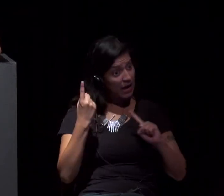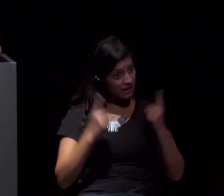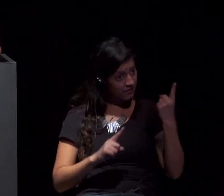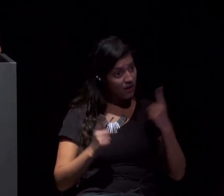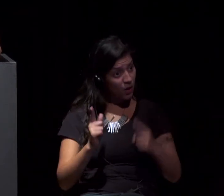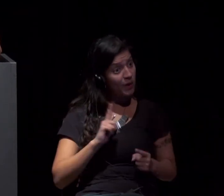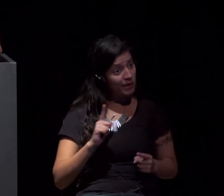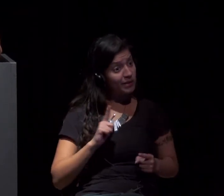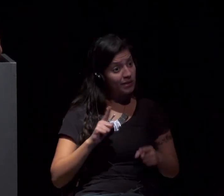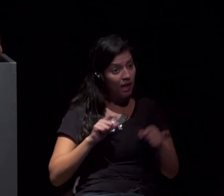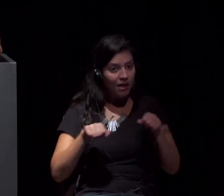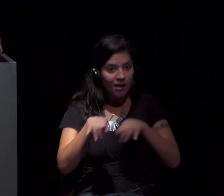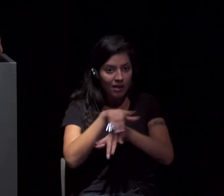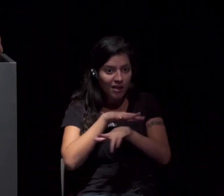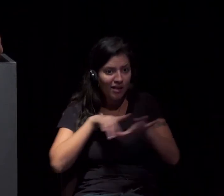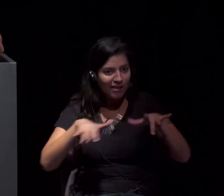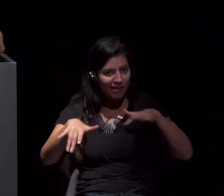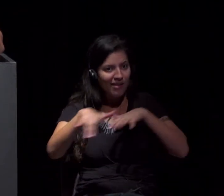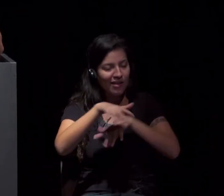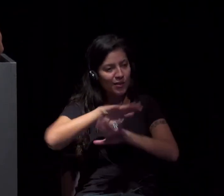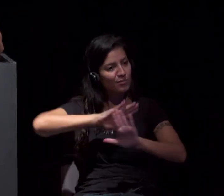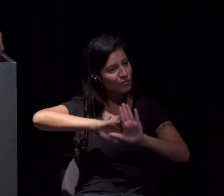become